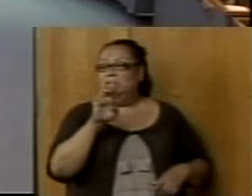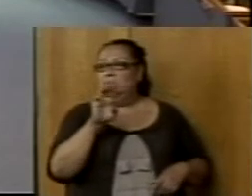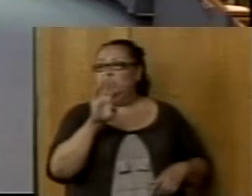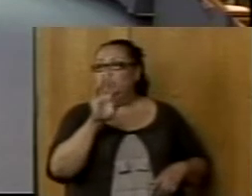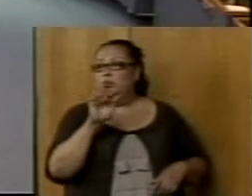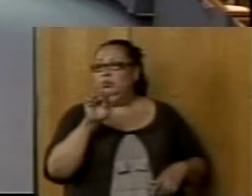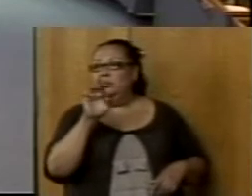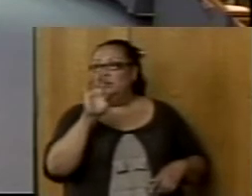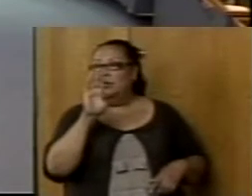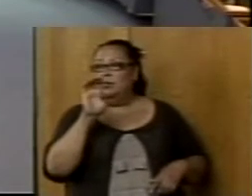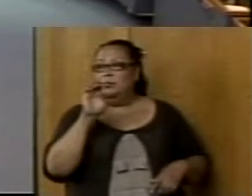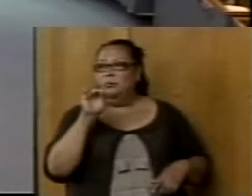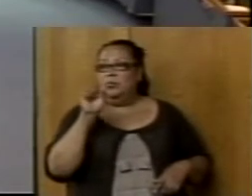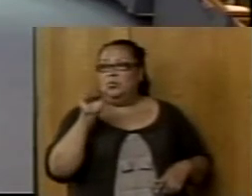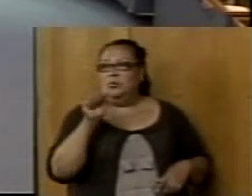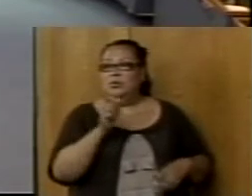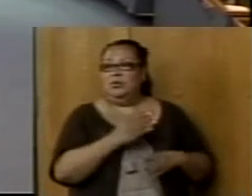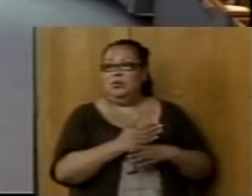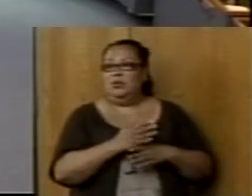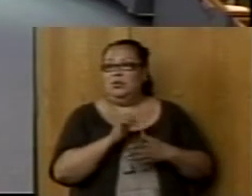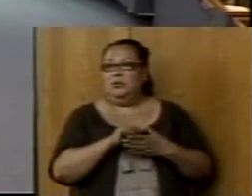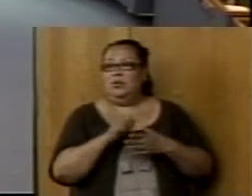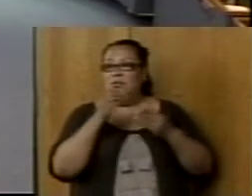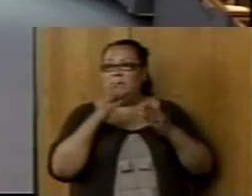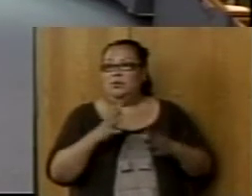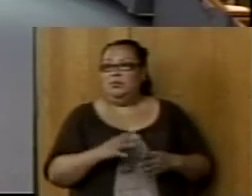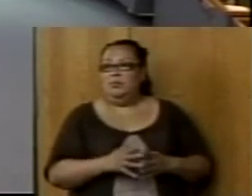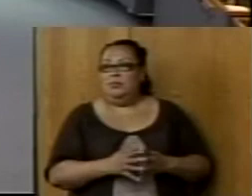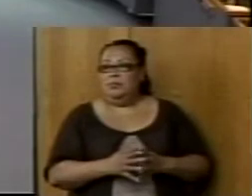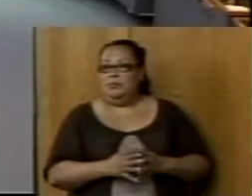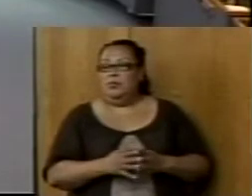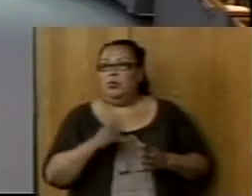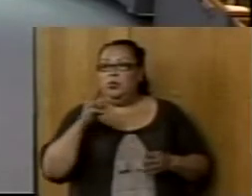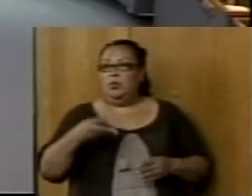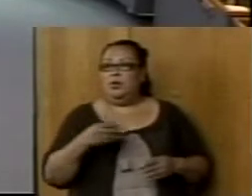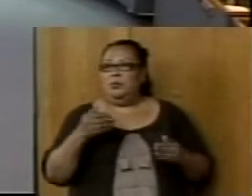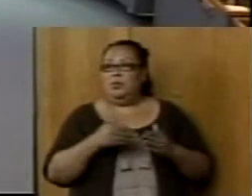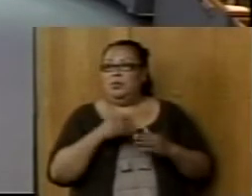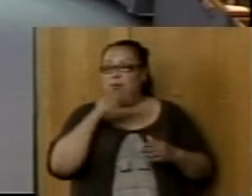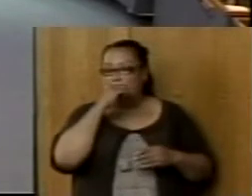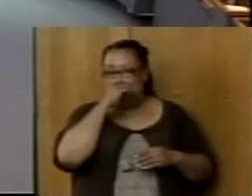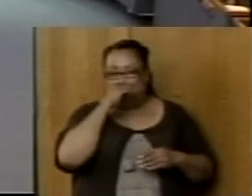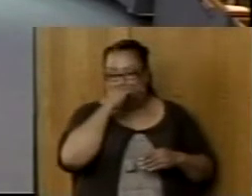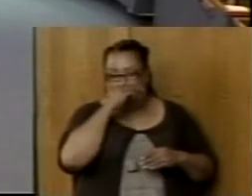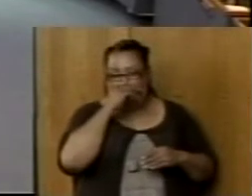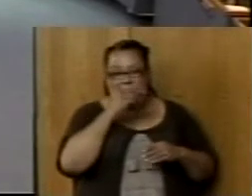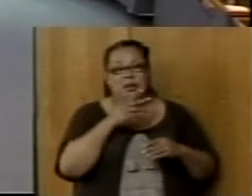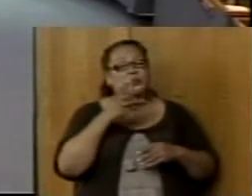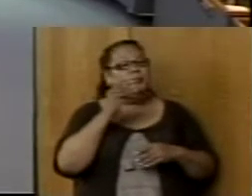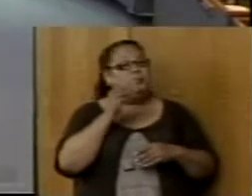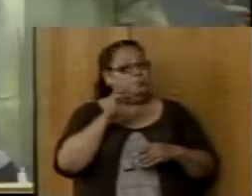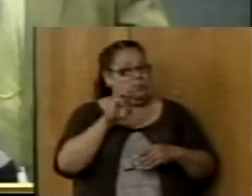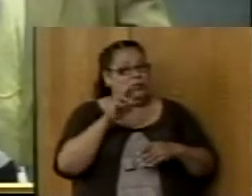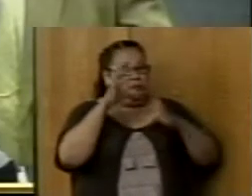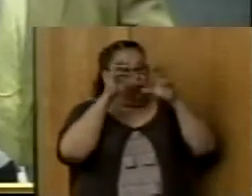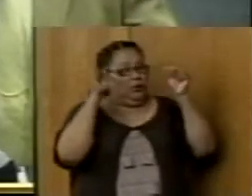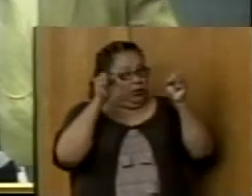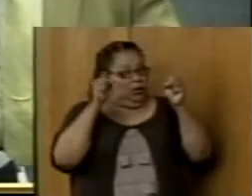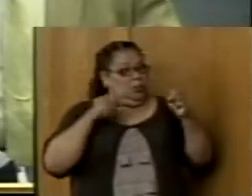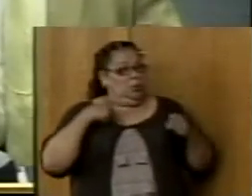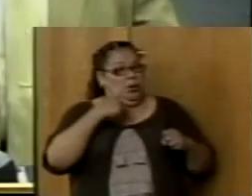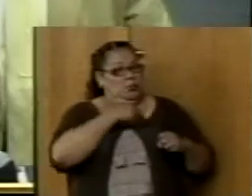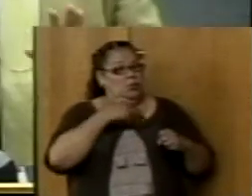of that information. Mr. Barbosa, welcome again. Mr. President, Dr. Montoya, members of the